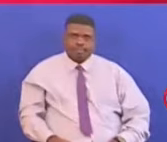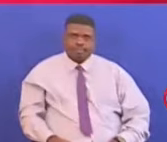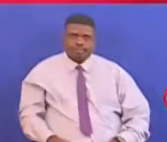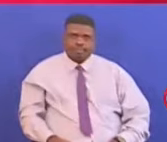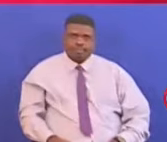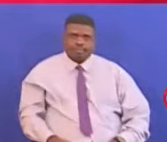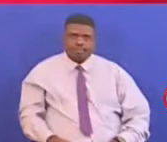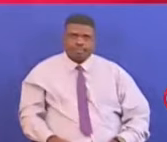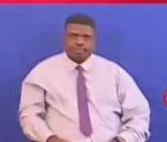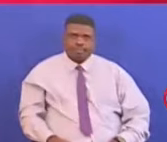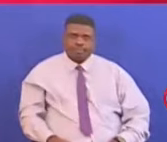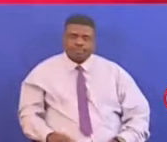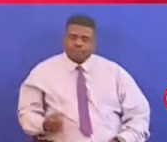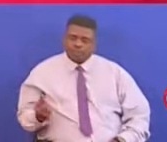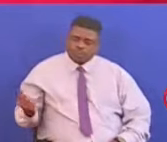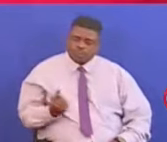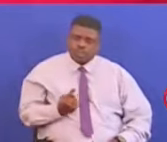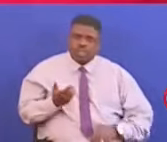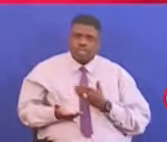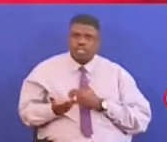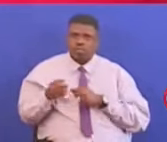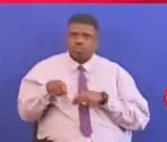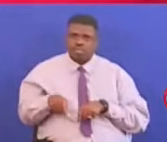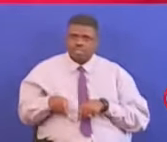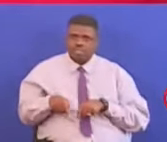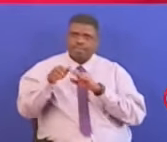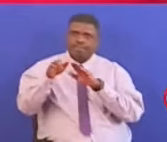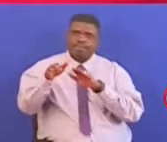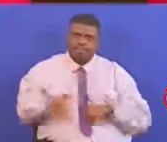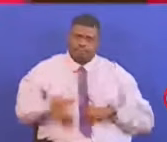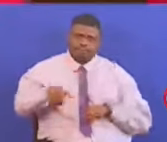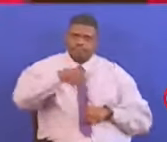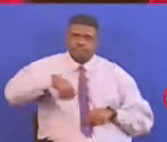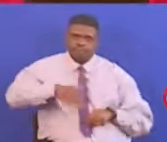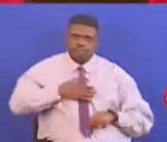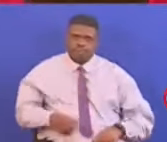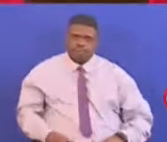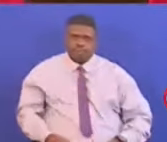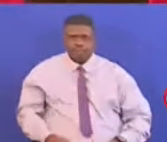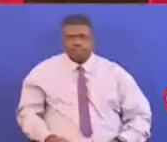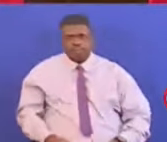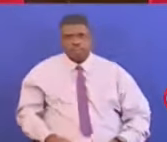I'm coming forward this morning in our National Parliament to thank